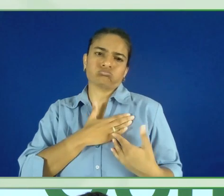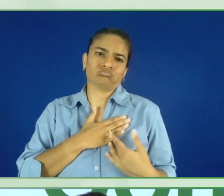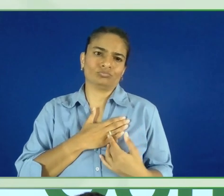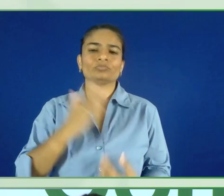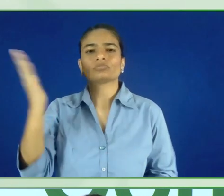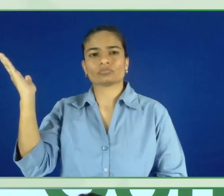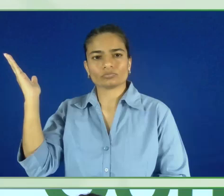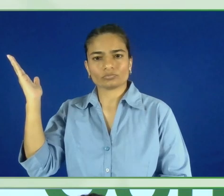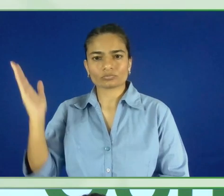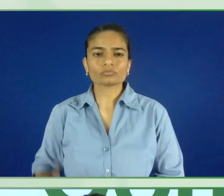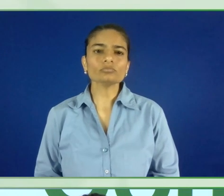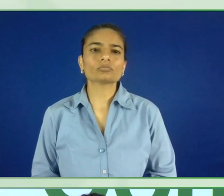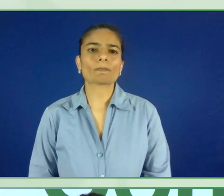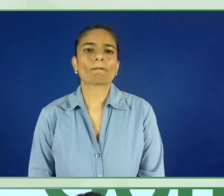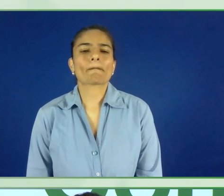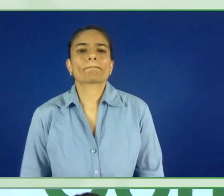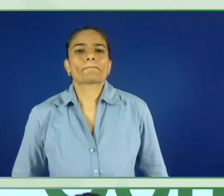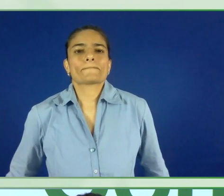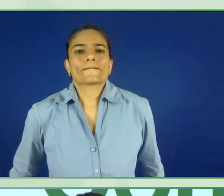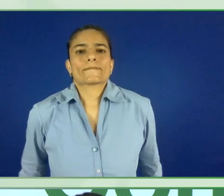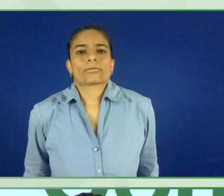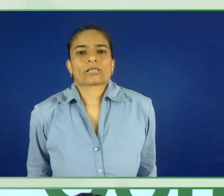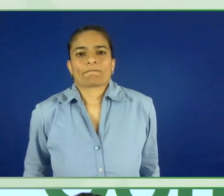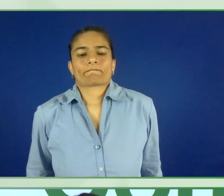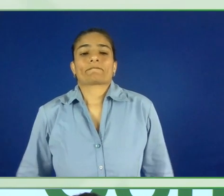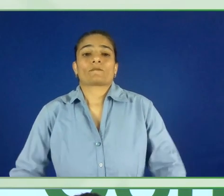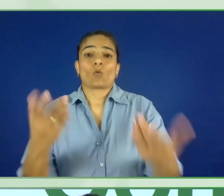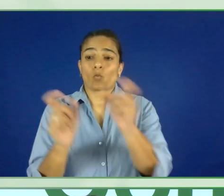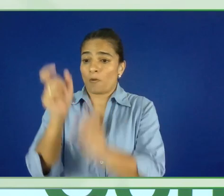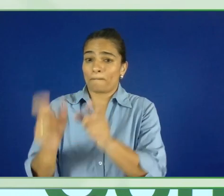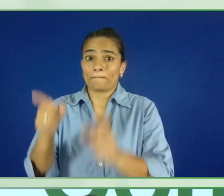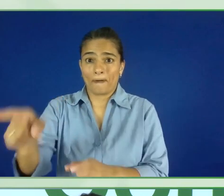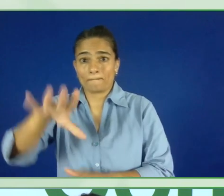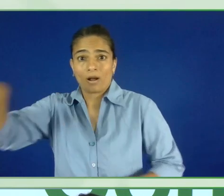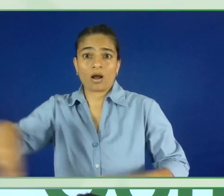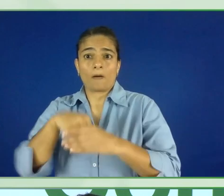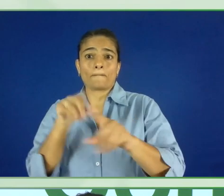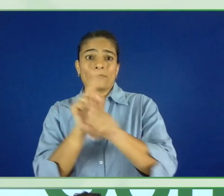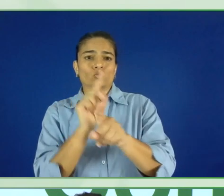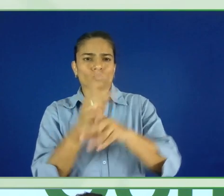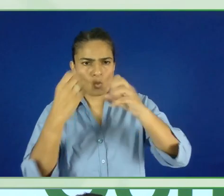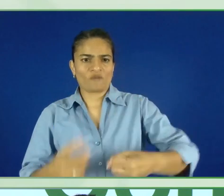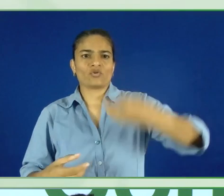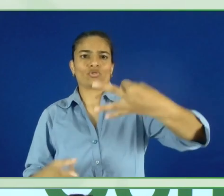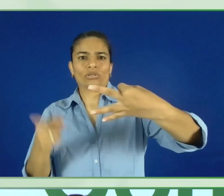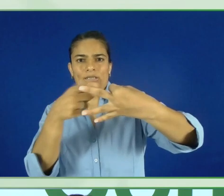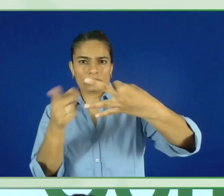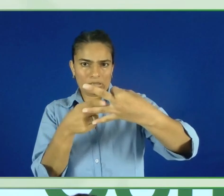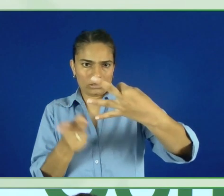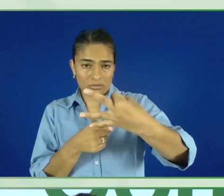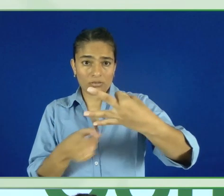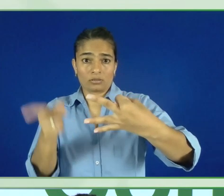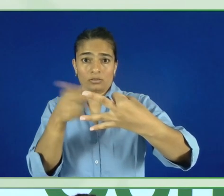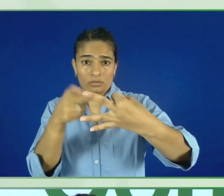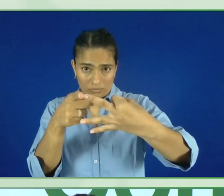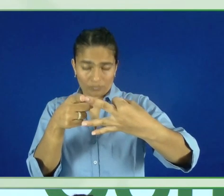folks that are involved in a mentorship are threefold. There's the mentee who's going on a career exploration path, and they're going to benefit from that